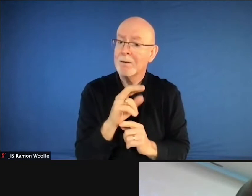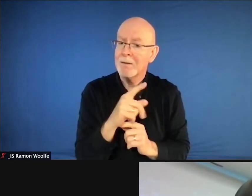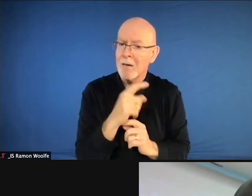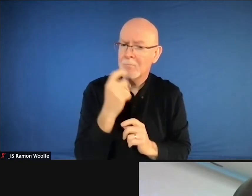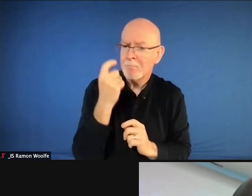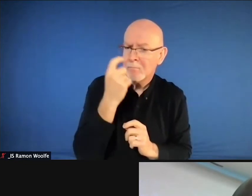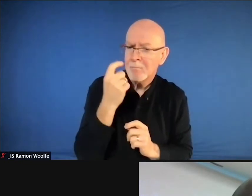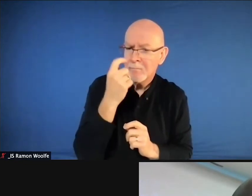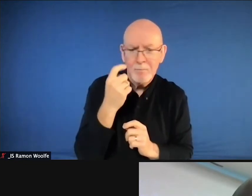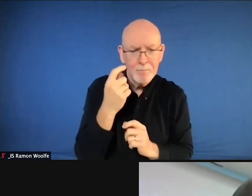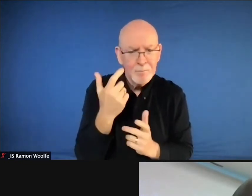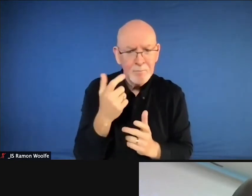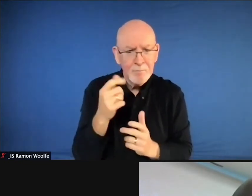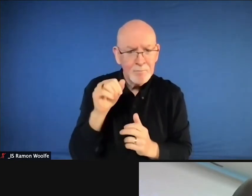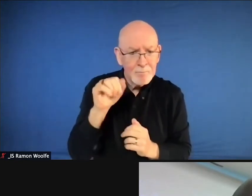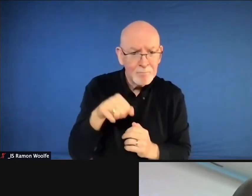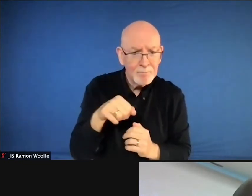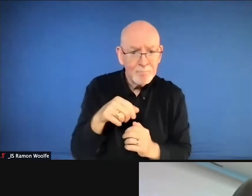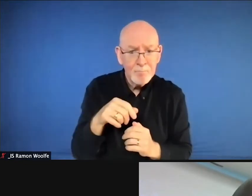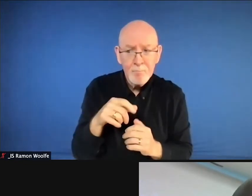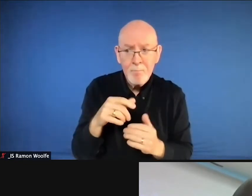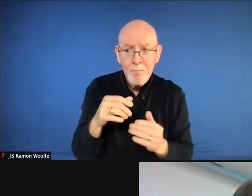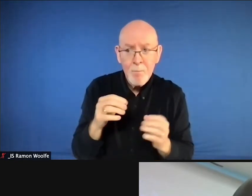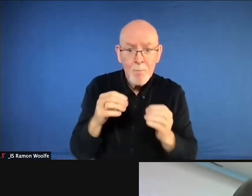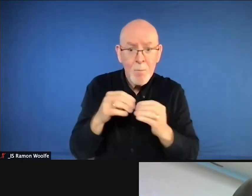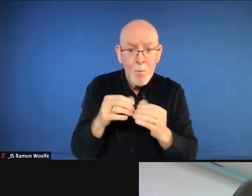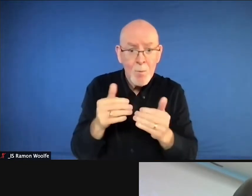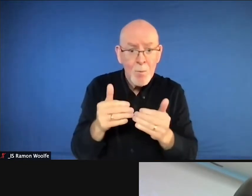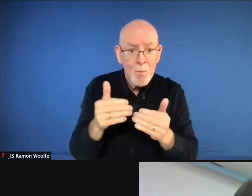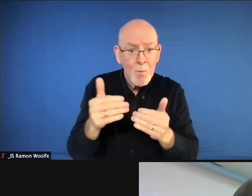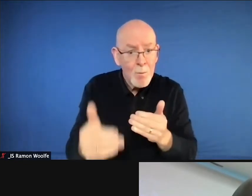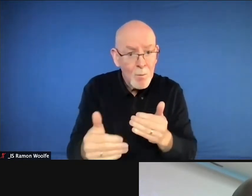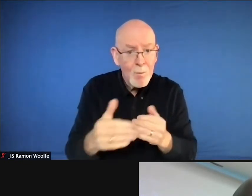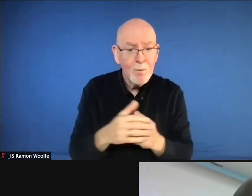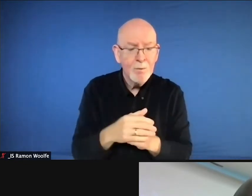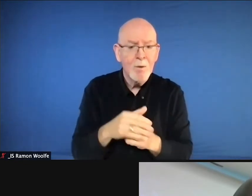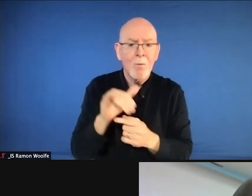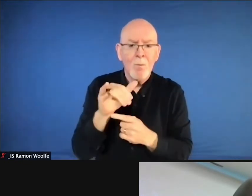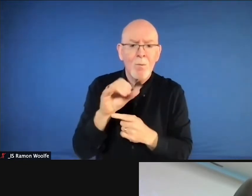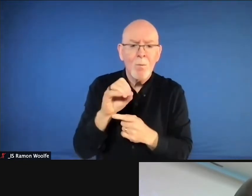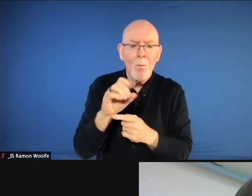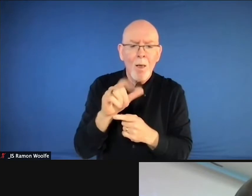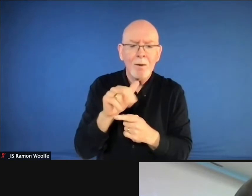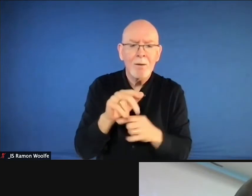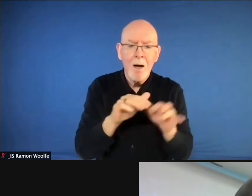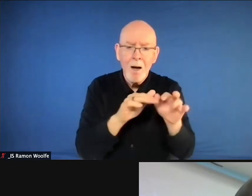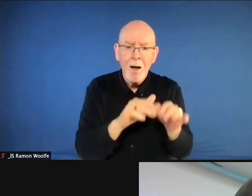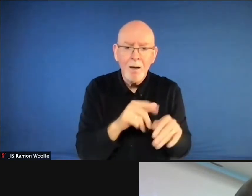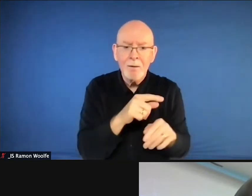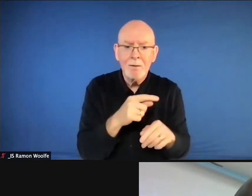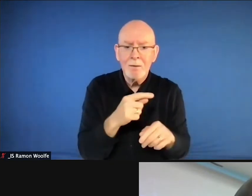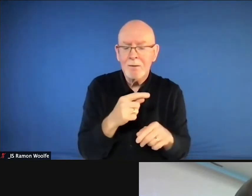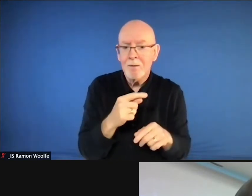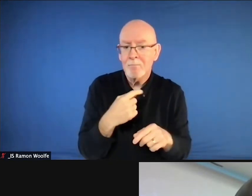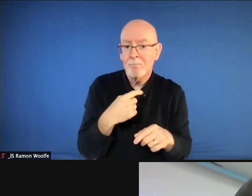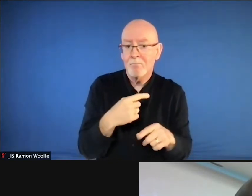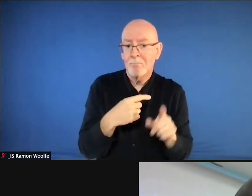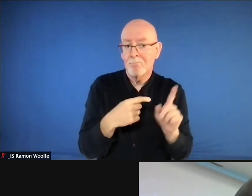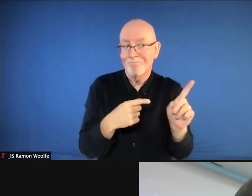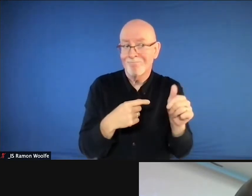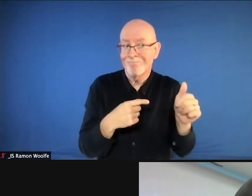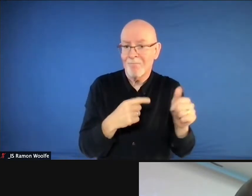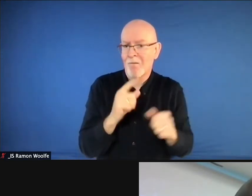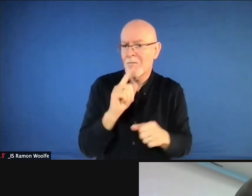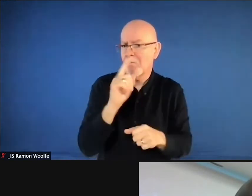my dissertation. We often speak about do no harm, but what are your thoughts on those who say that we should move